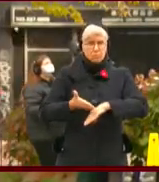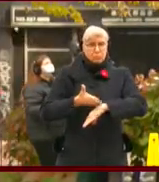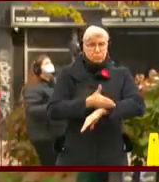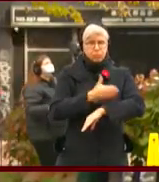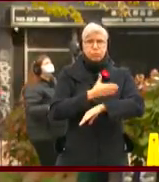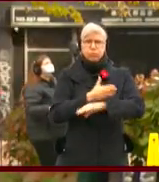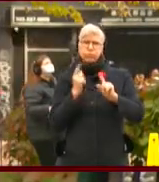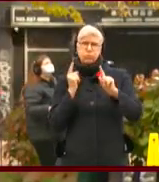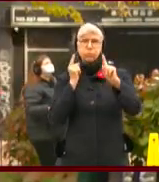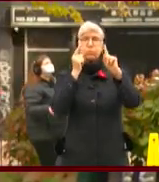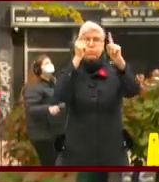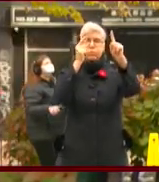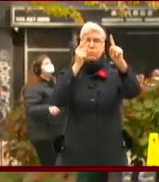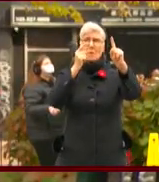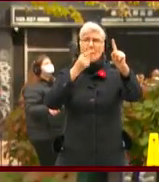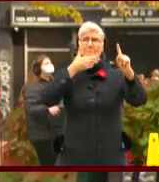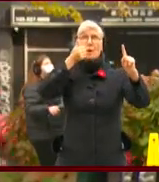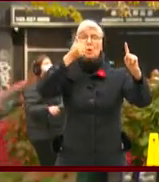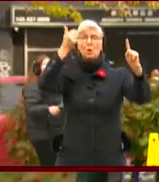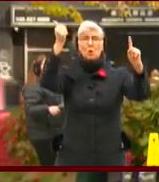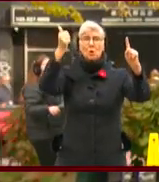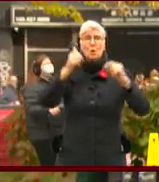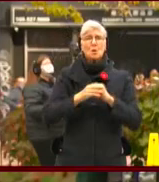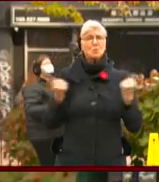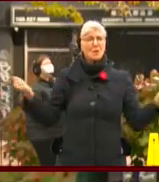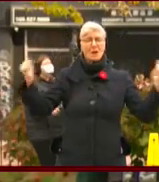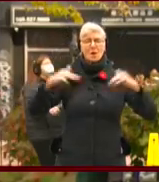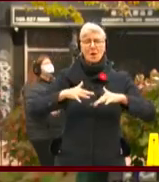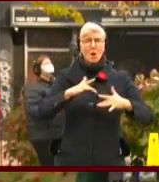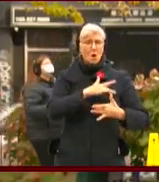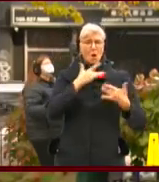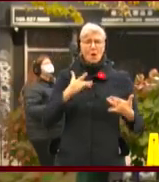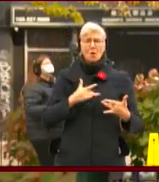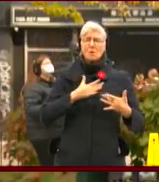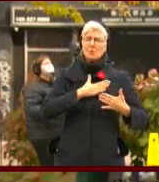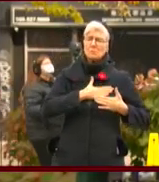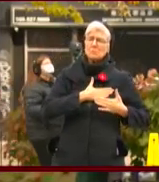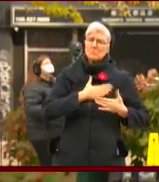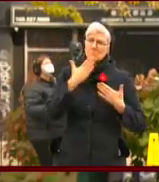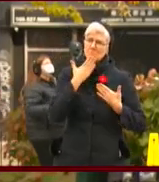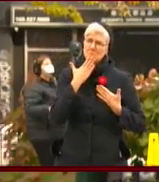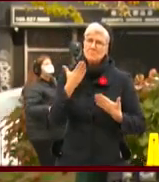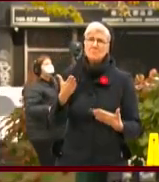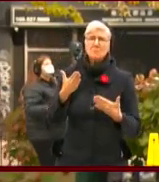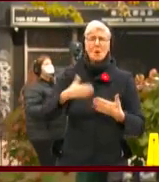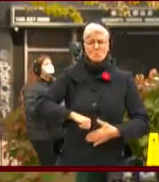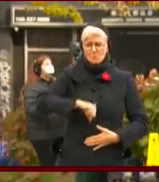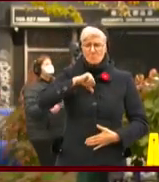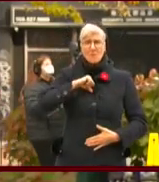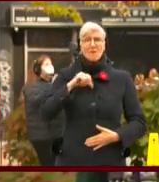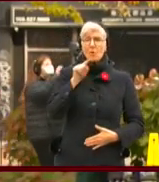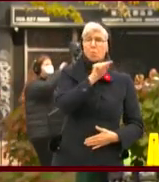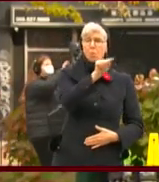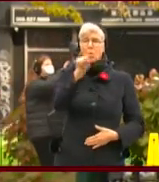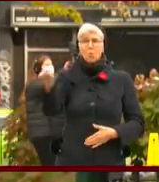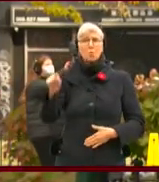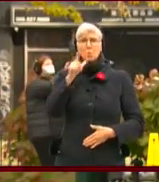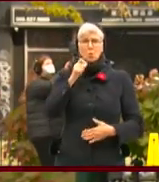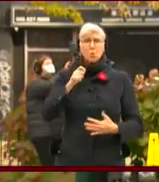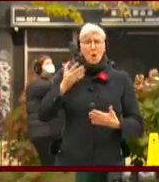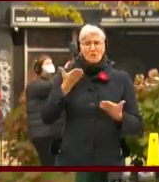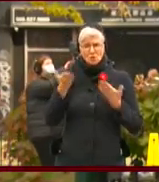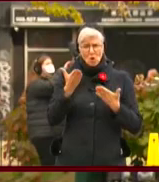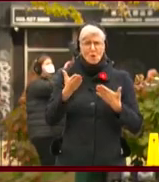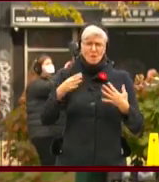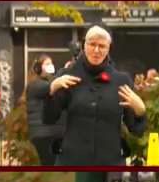thought possible. We gather today, hearts filled with gratitude and pride for all those who have served Canada in